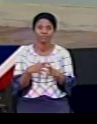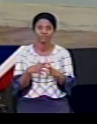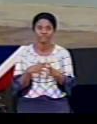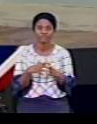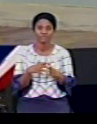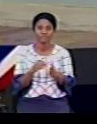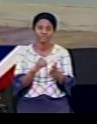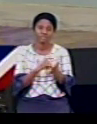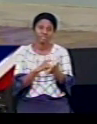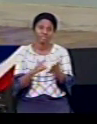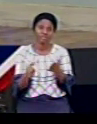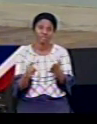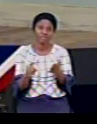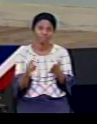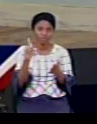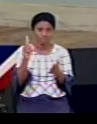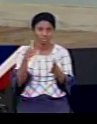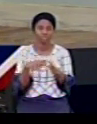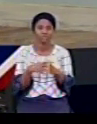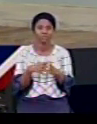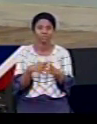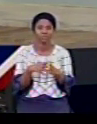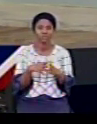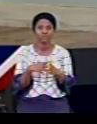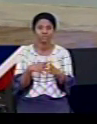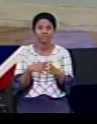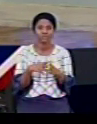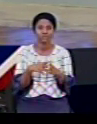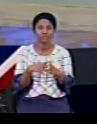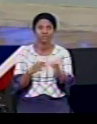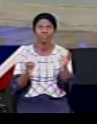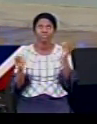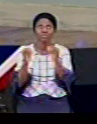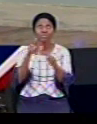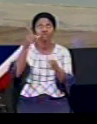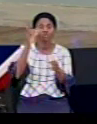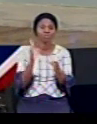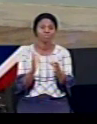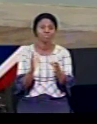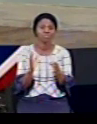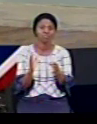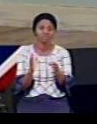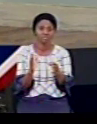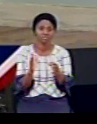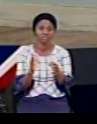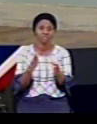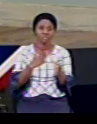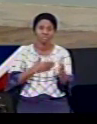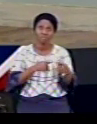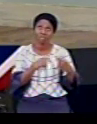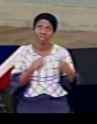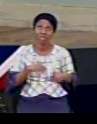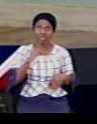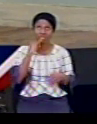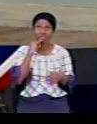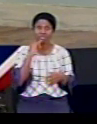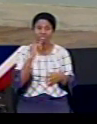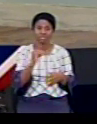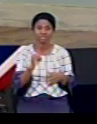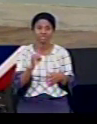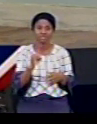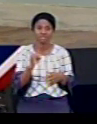We're reading from verse 1. O God, my heart